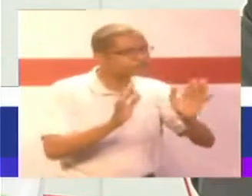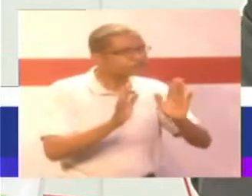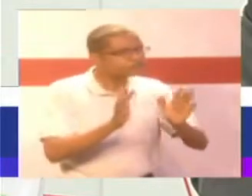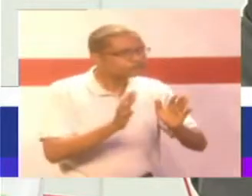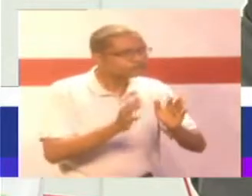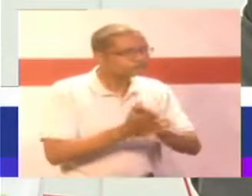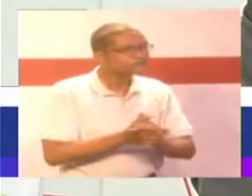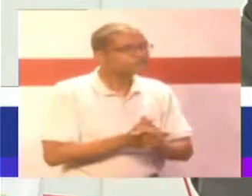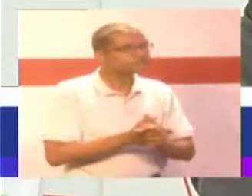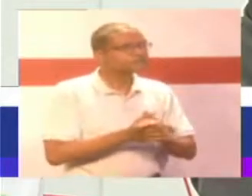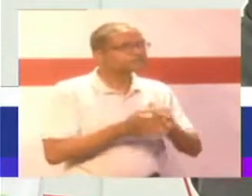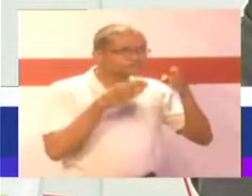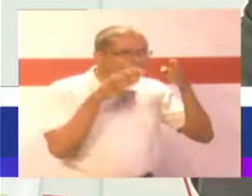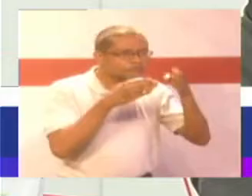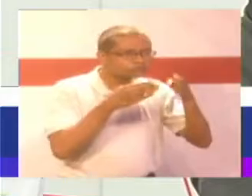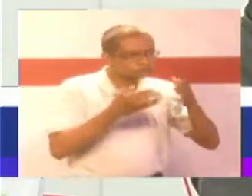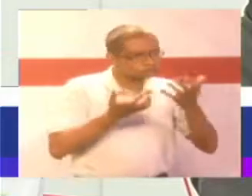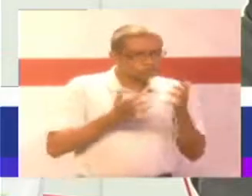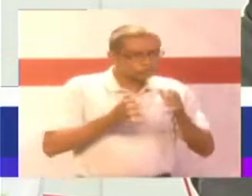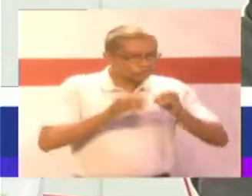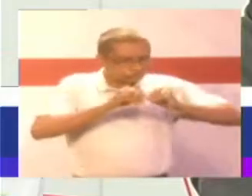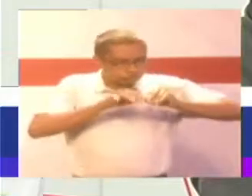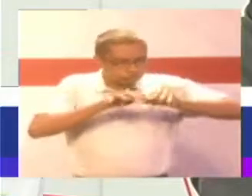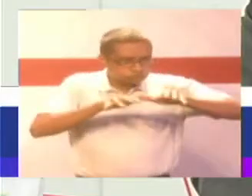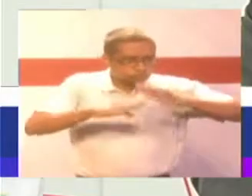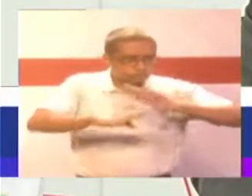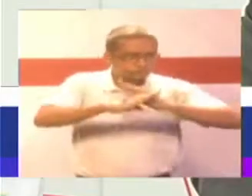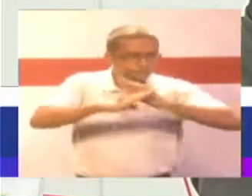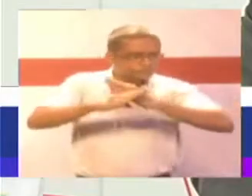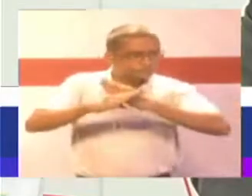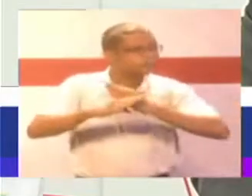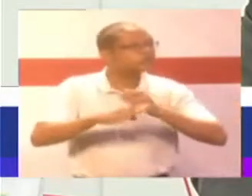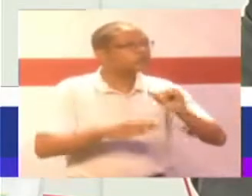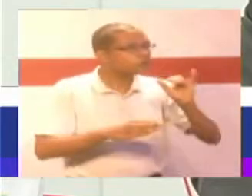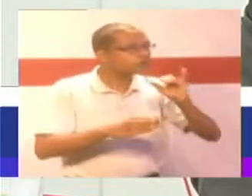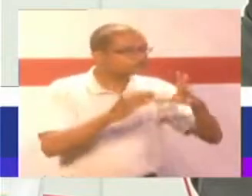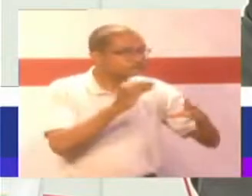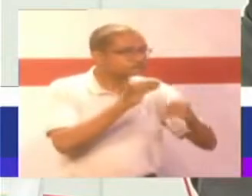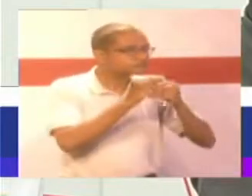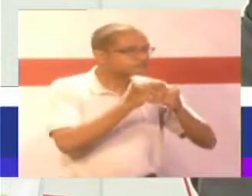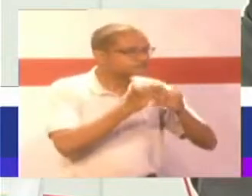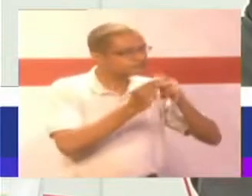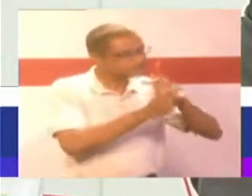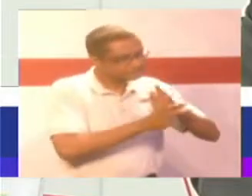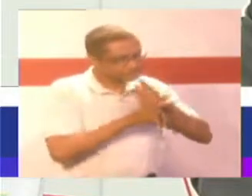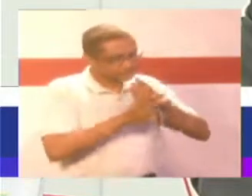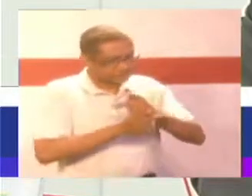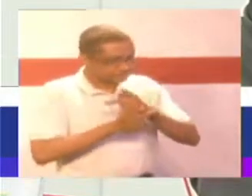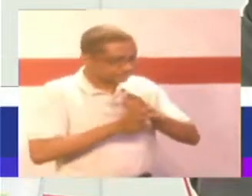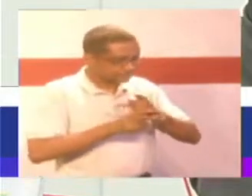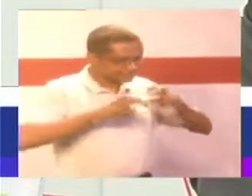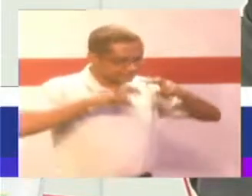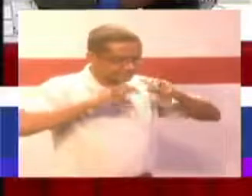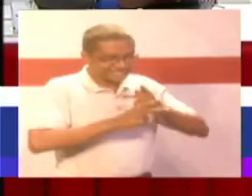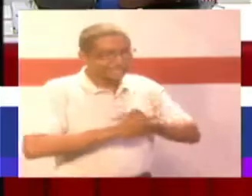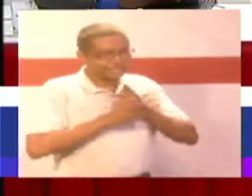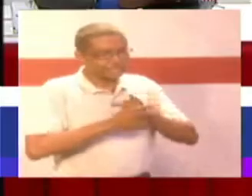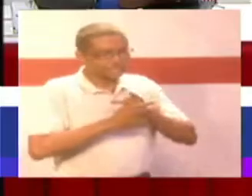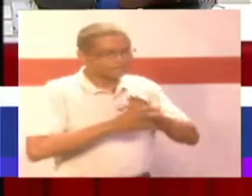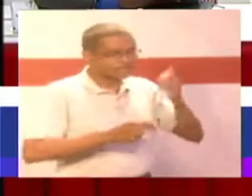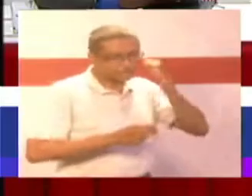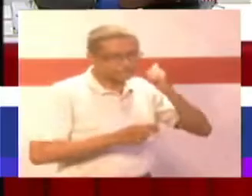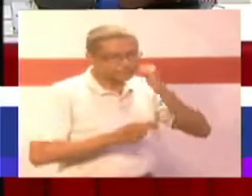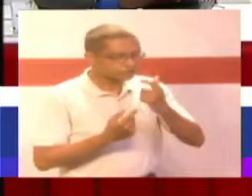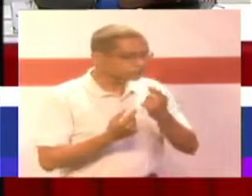community transmission and the additional need for care in our day-to-day activities. Thank you, Dr.